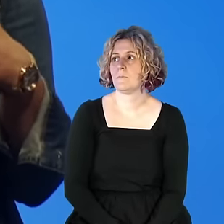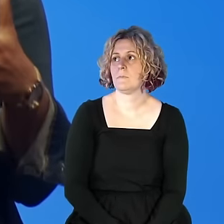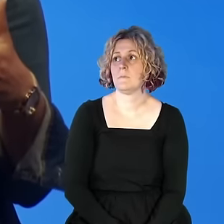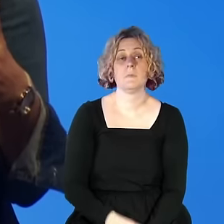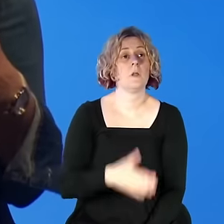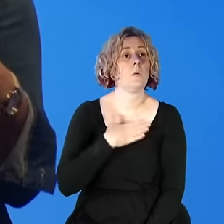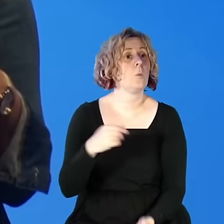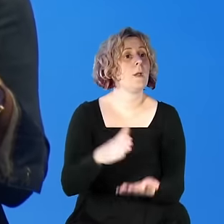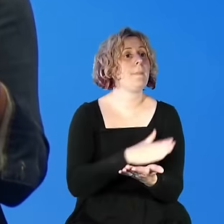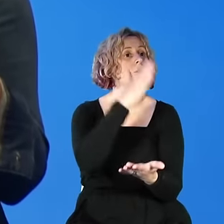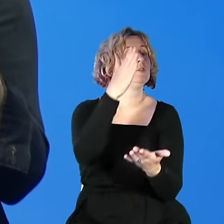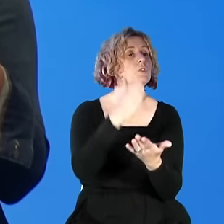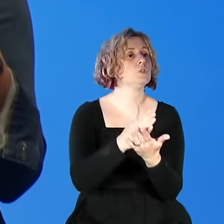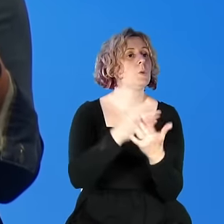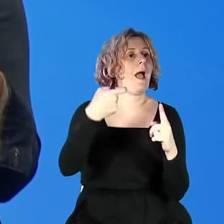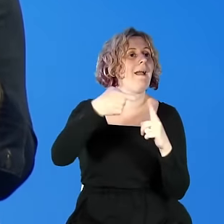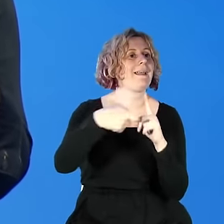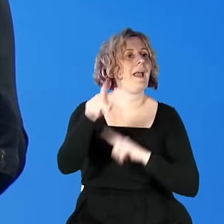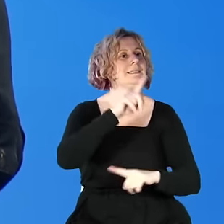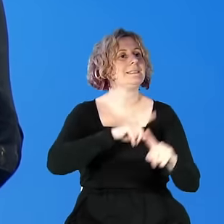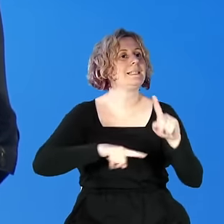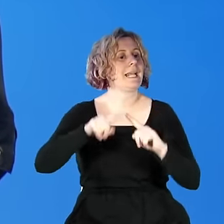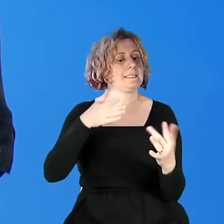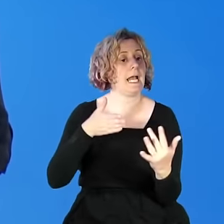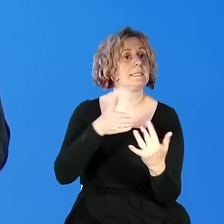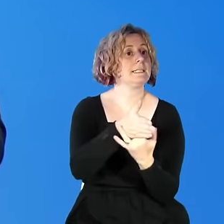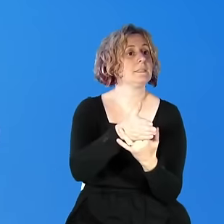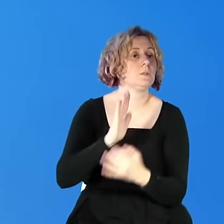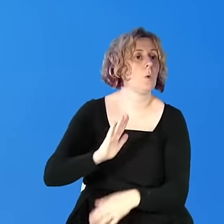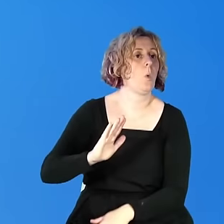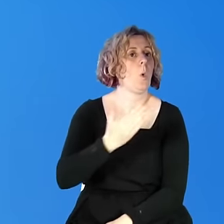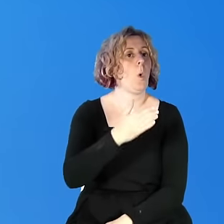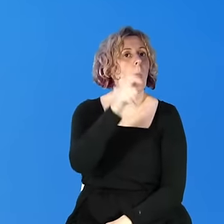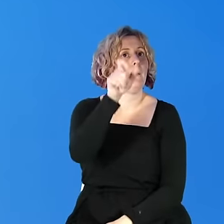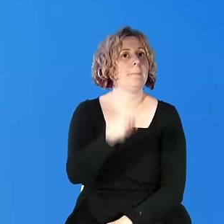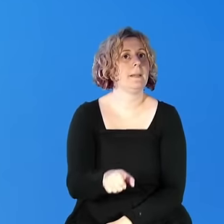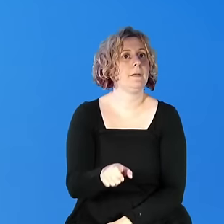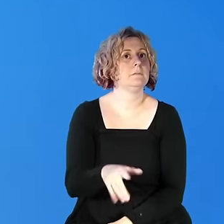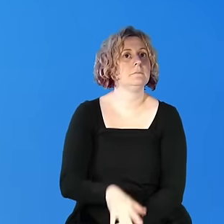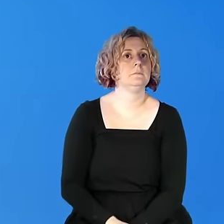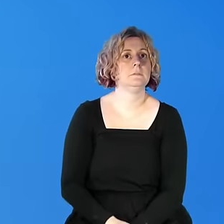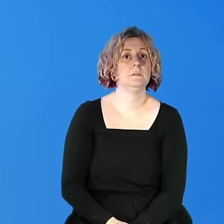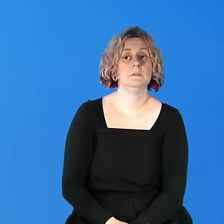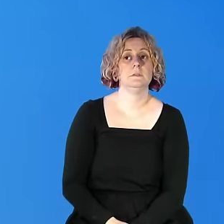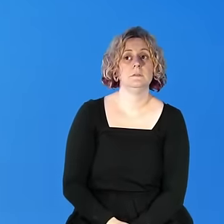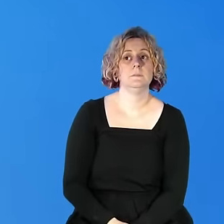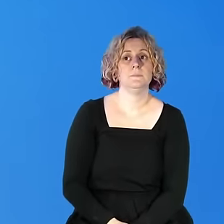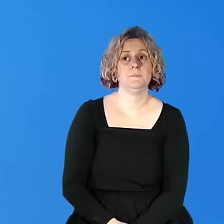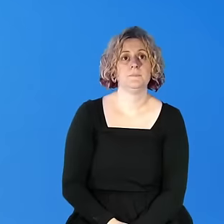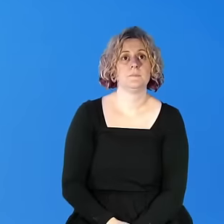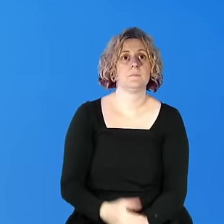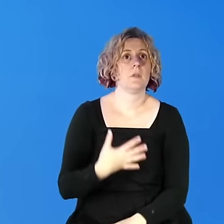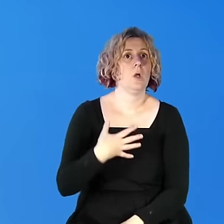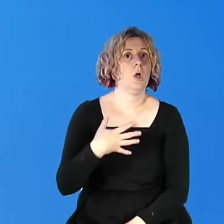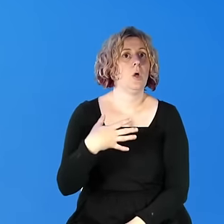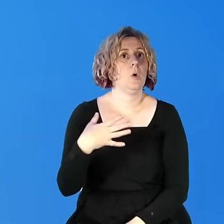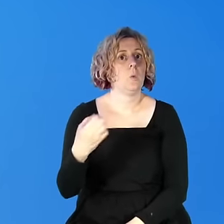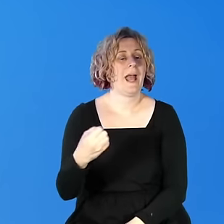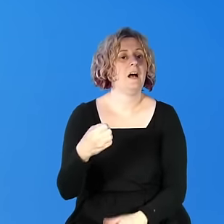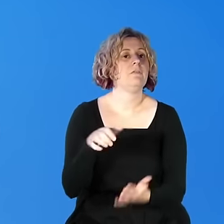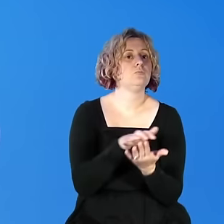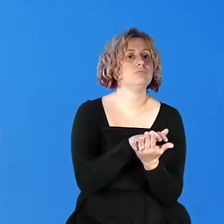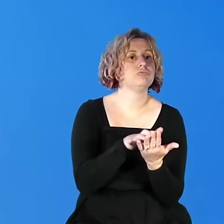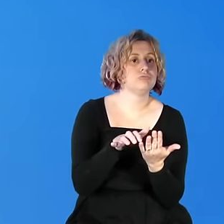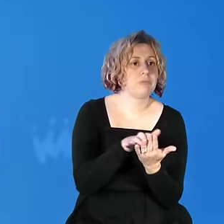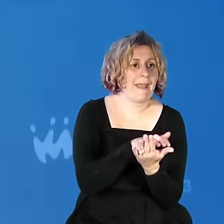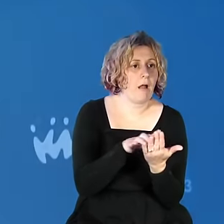to everyone. And we have a few adjustments to help make that possible with accessibility if you need to. As ever, there are Braille